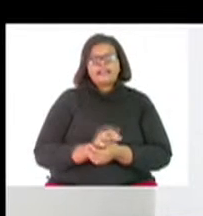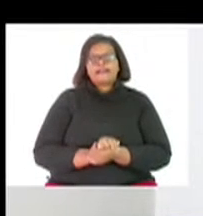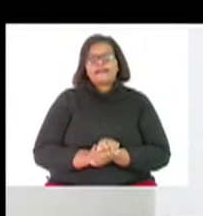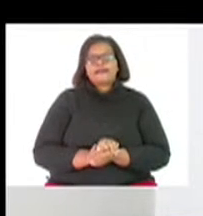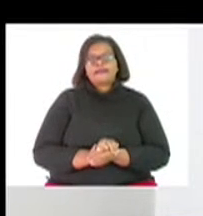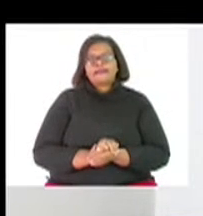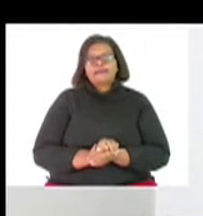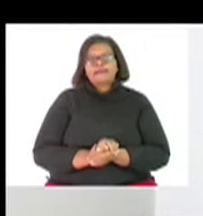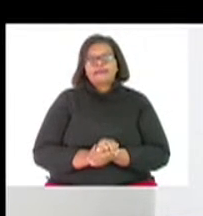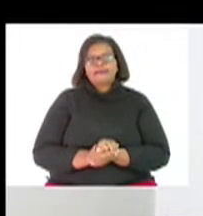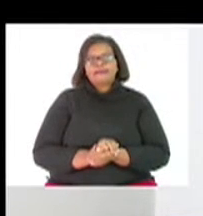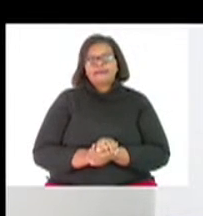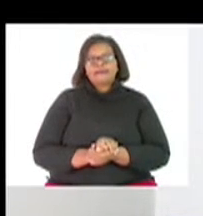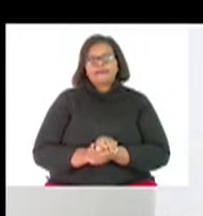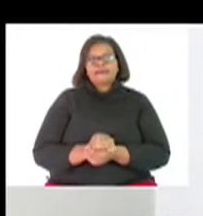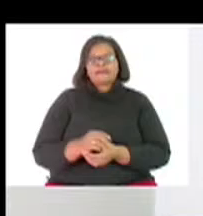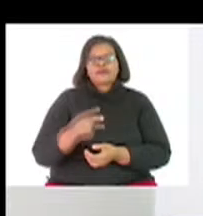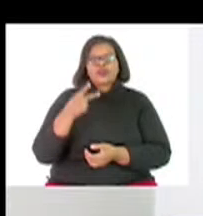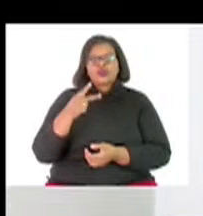18,